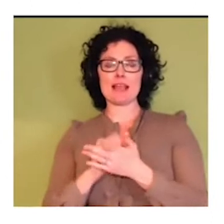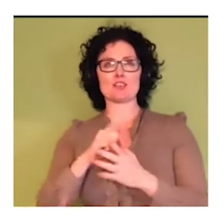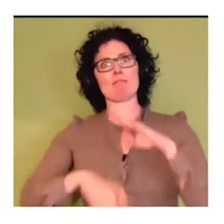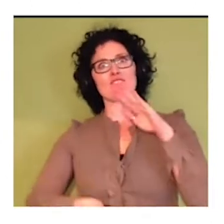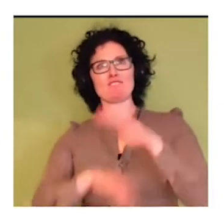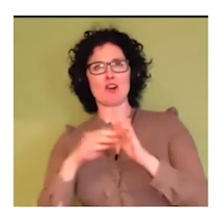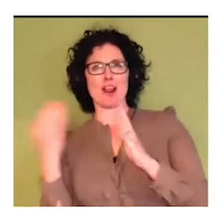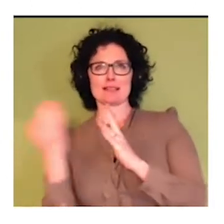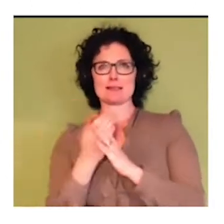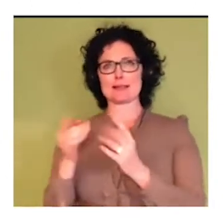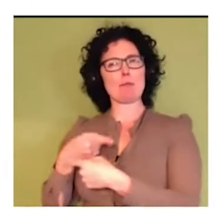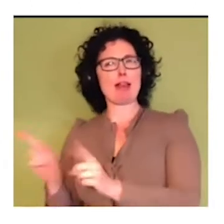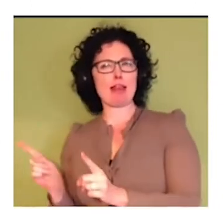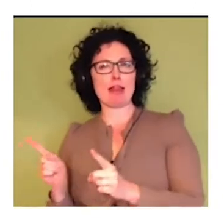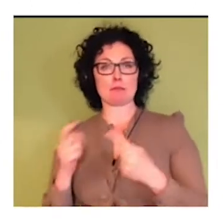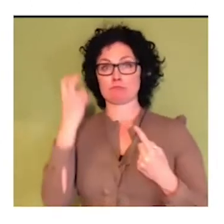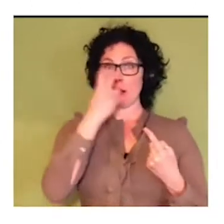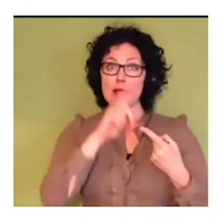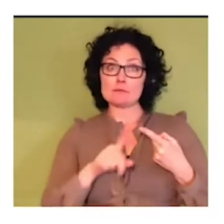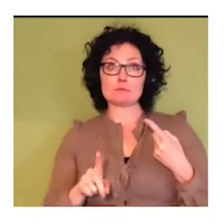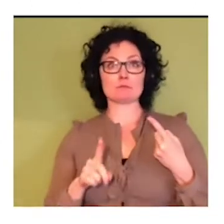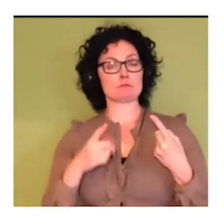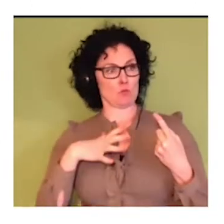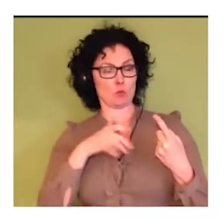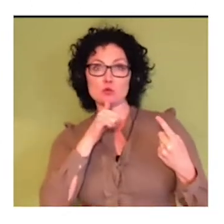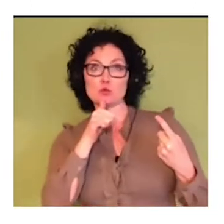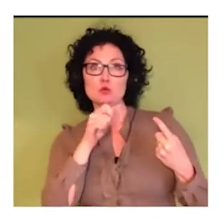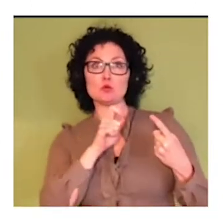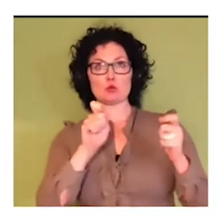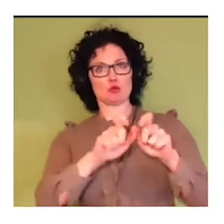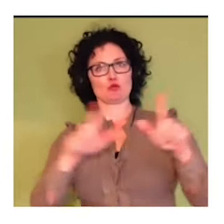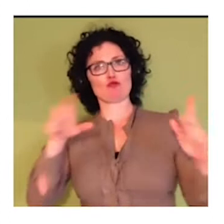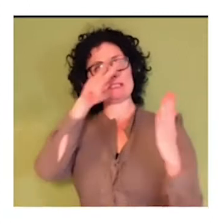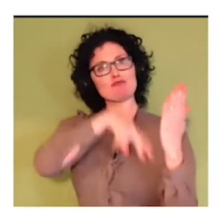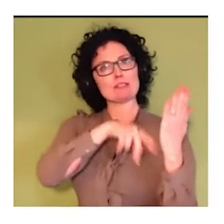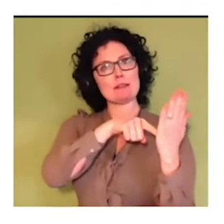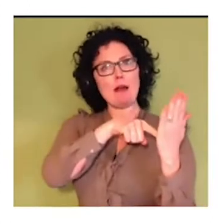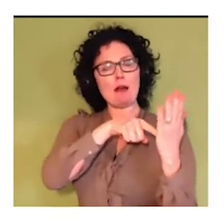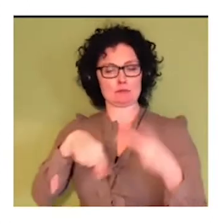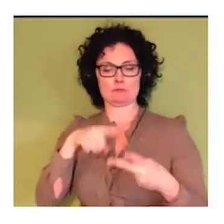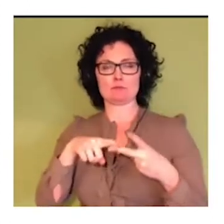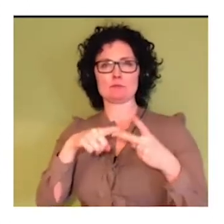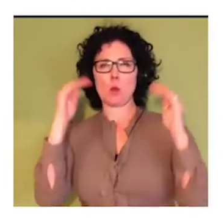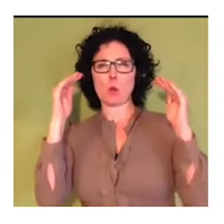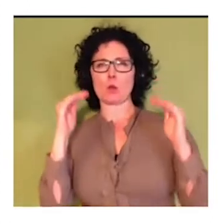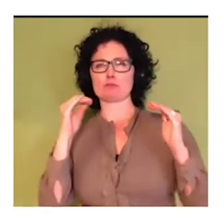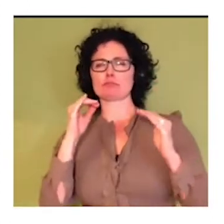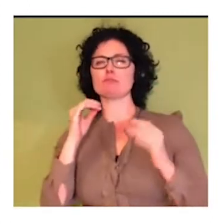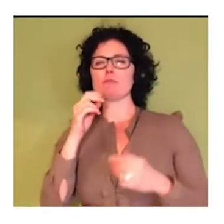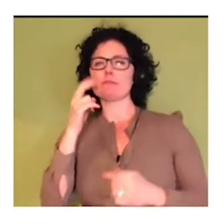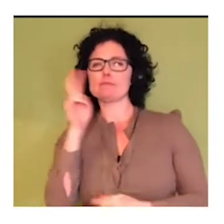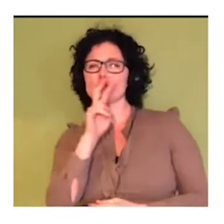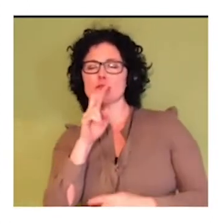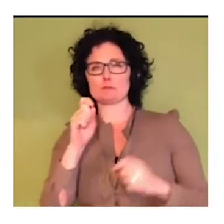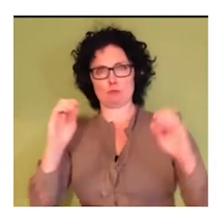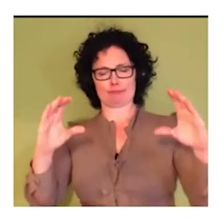them. People who were blind wanted to be able to use their screen readers. People with low vision wanted to be able to enlarge the characters